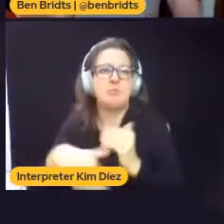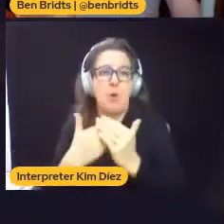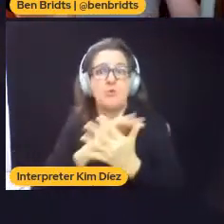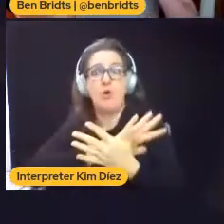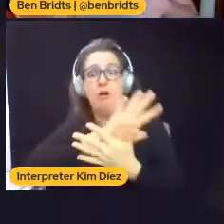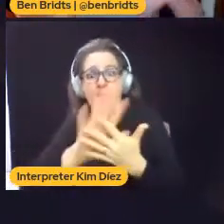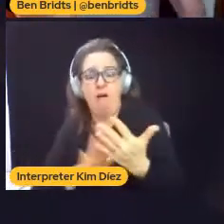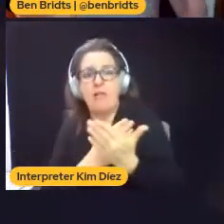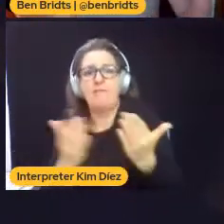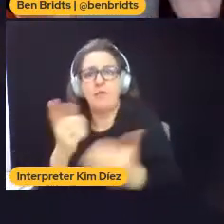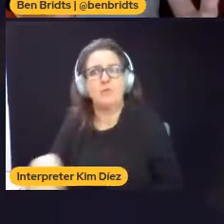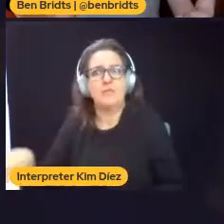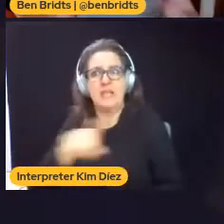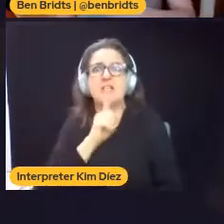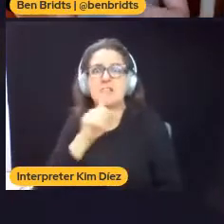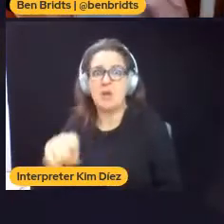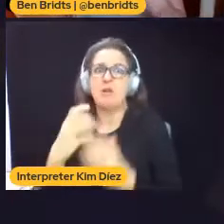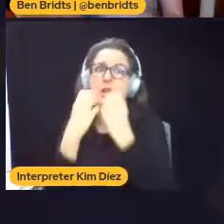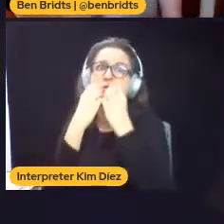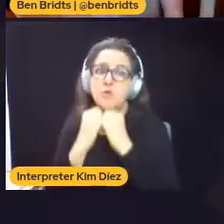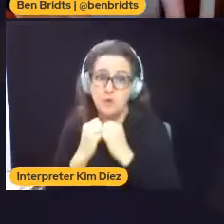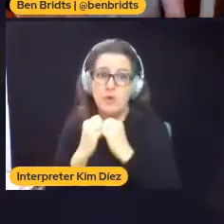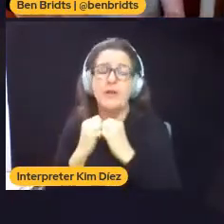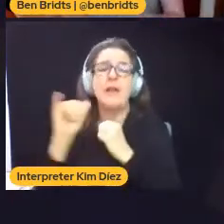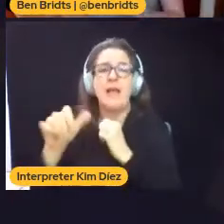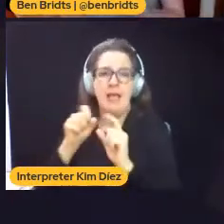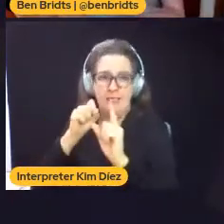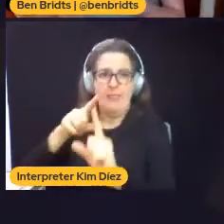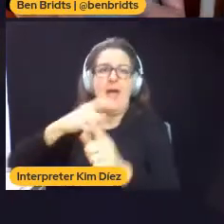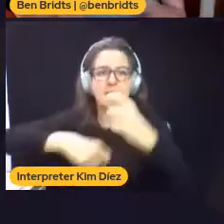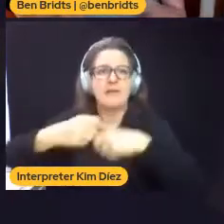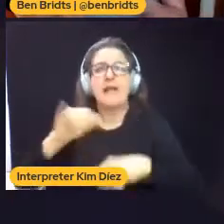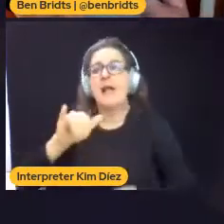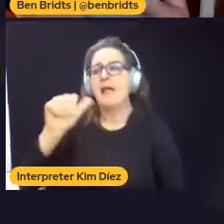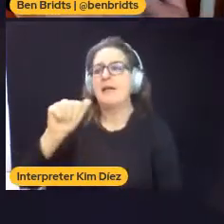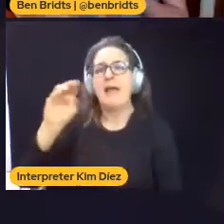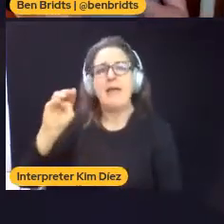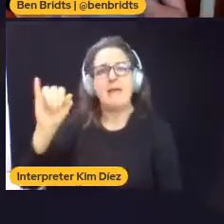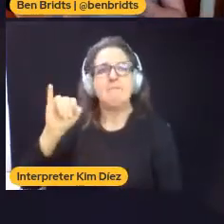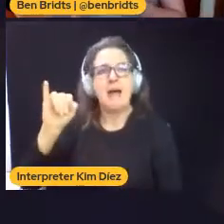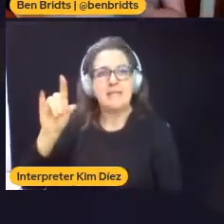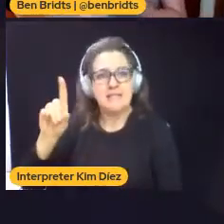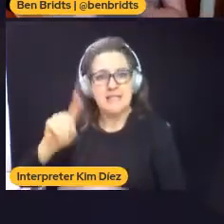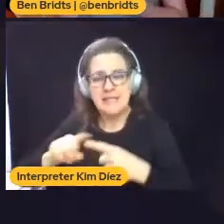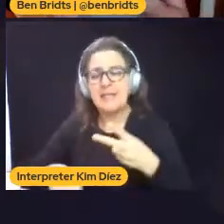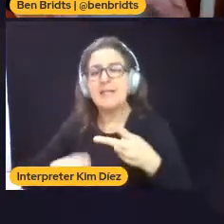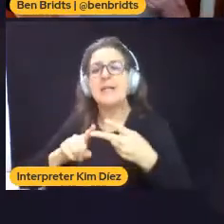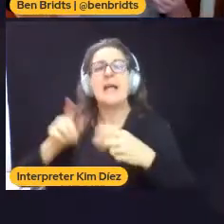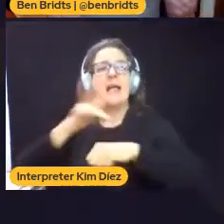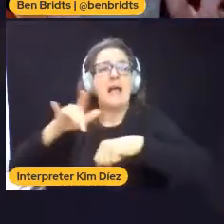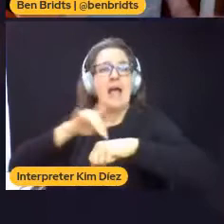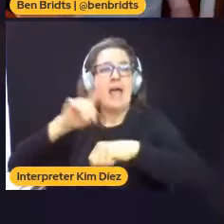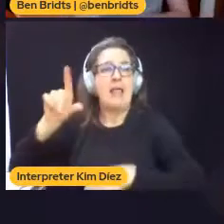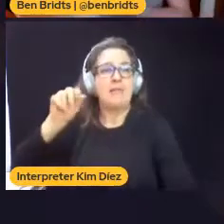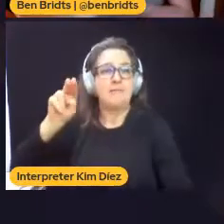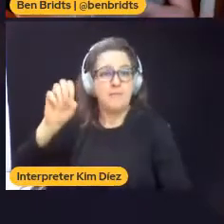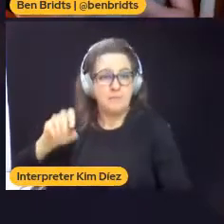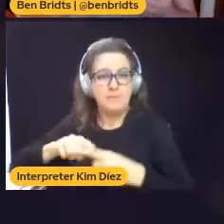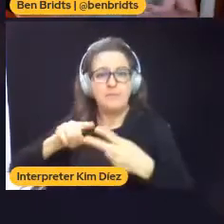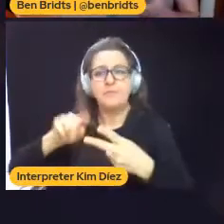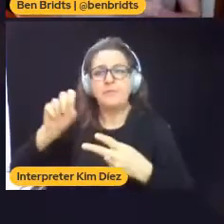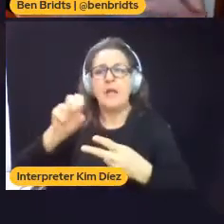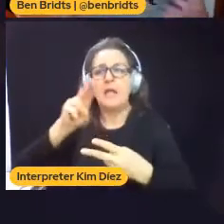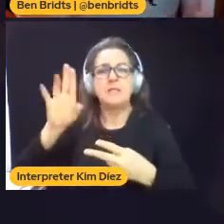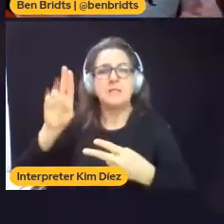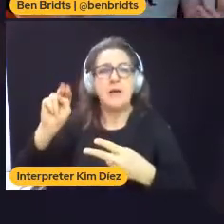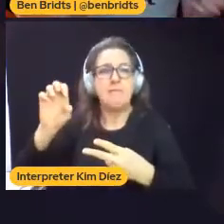about that might trigger a replacement. So things like the AMI, the availability zone, the subnets, maybe